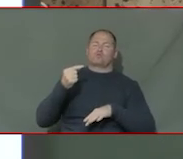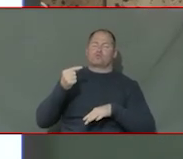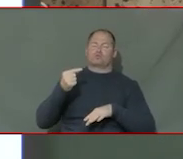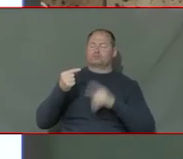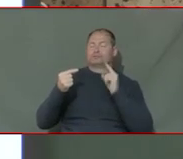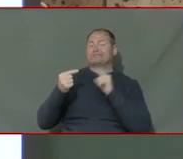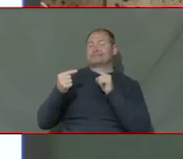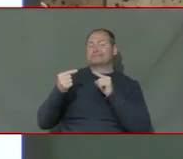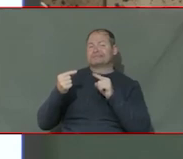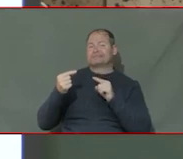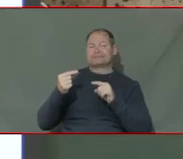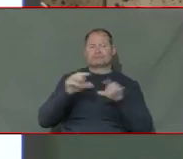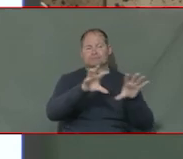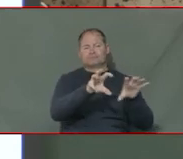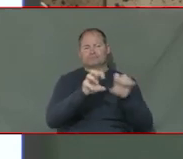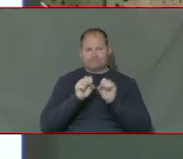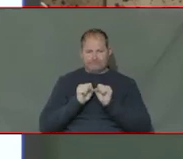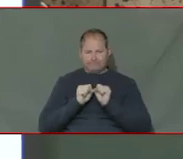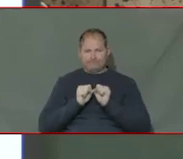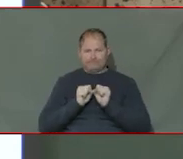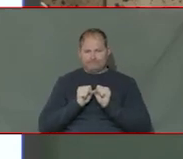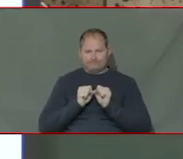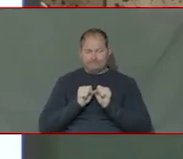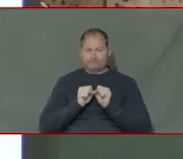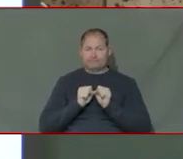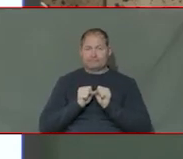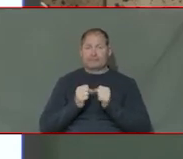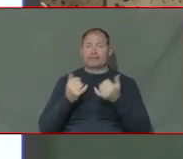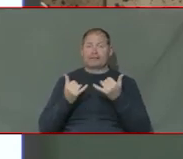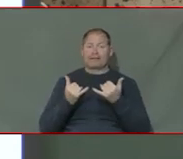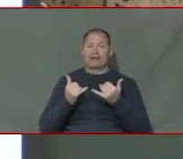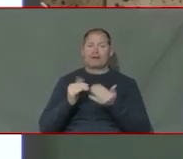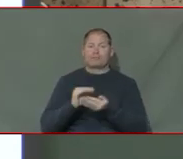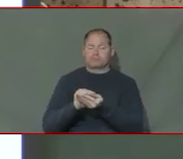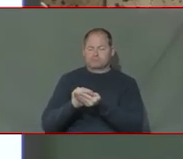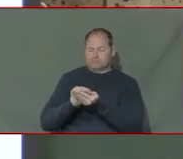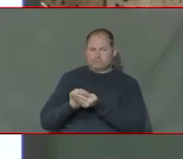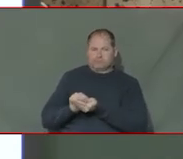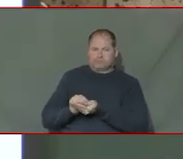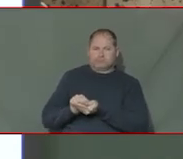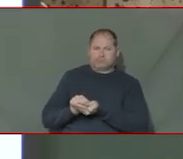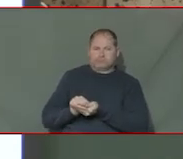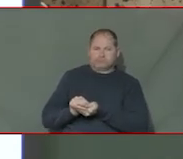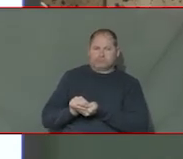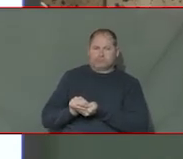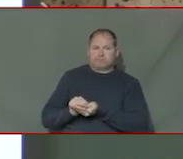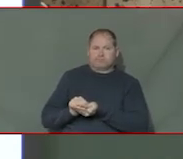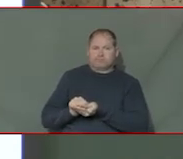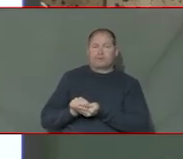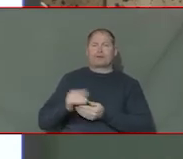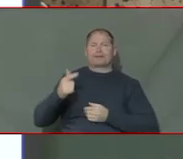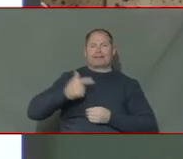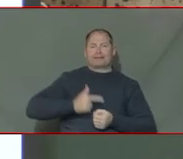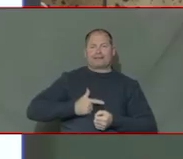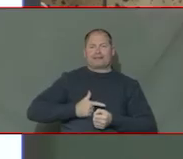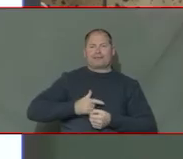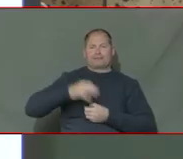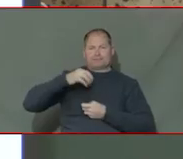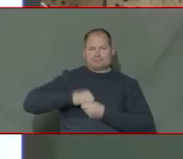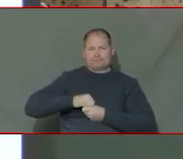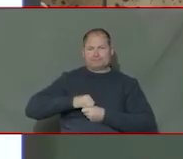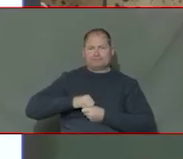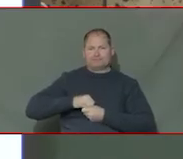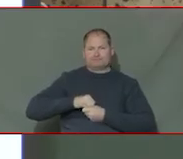glucose that's here in the blood, and I will pack it away in the storeroom here inside the liver. And I will store